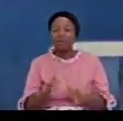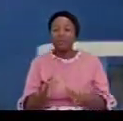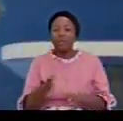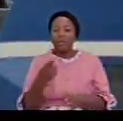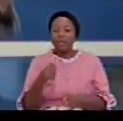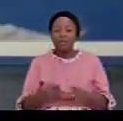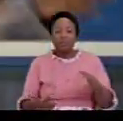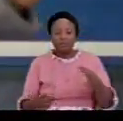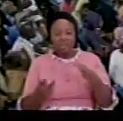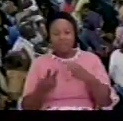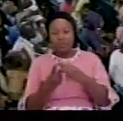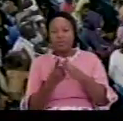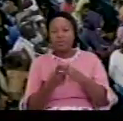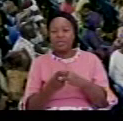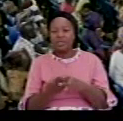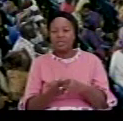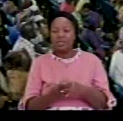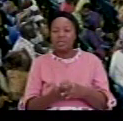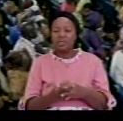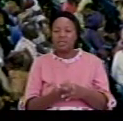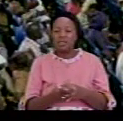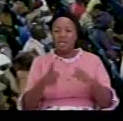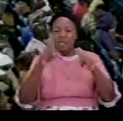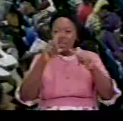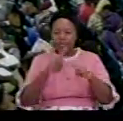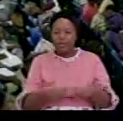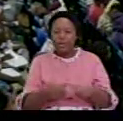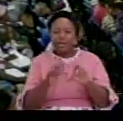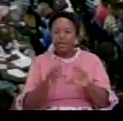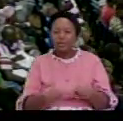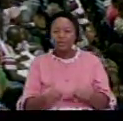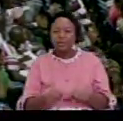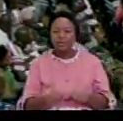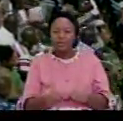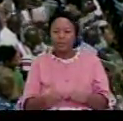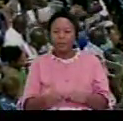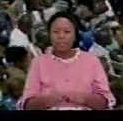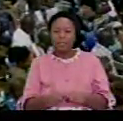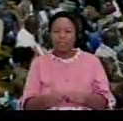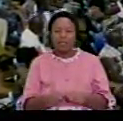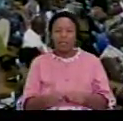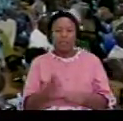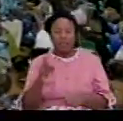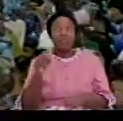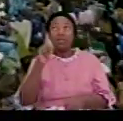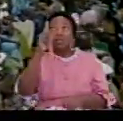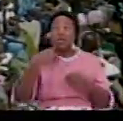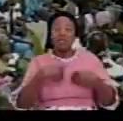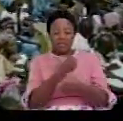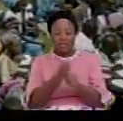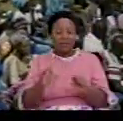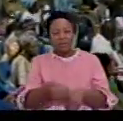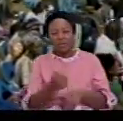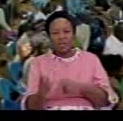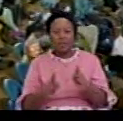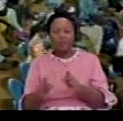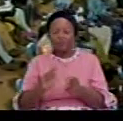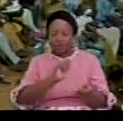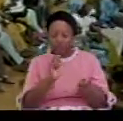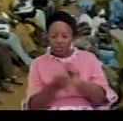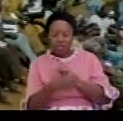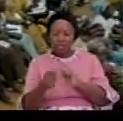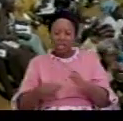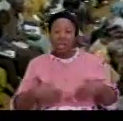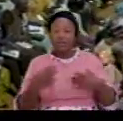transparent, trustworthy. He has saved other people, changed the lives of other